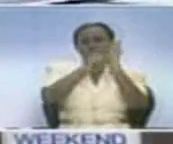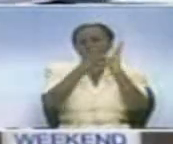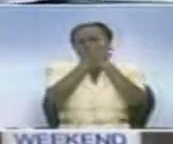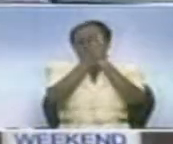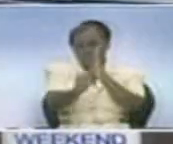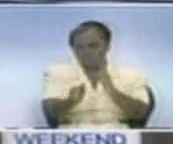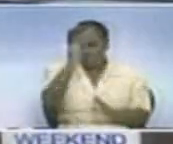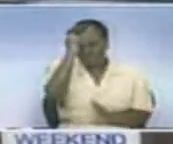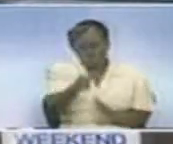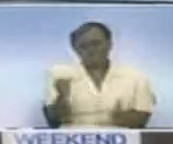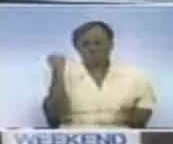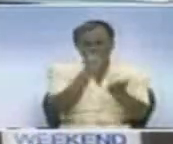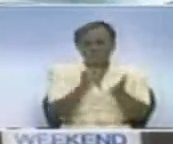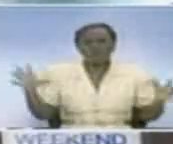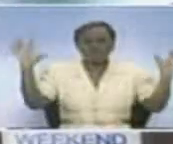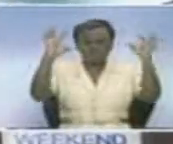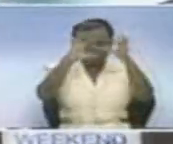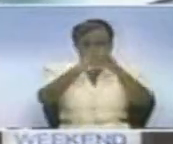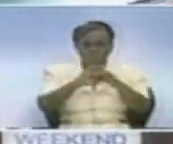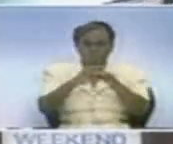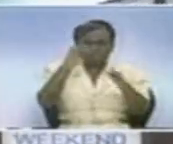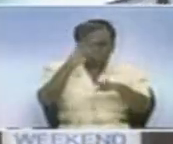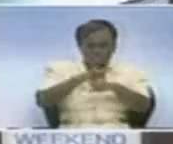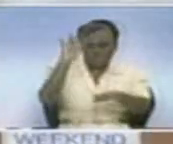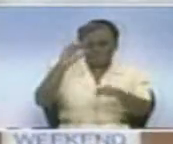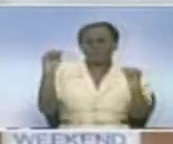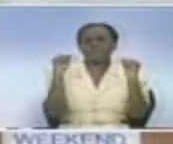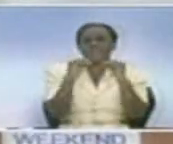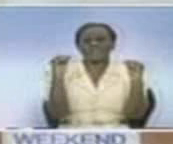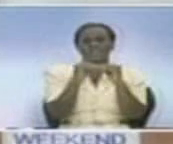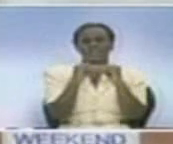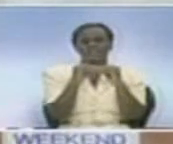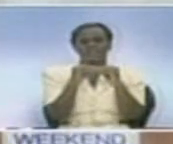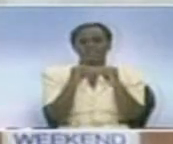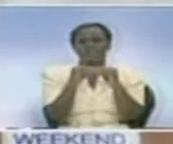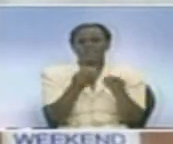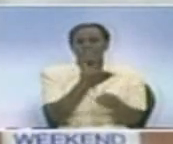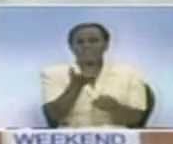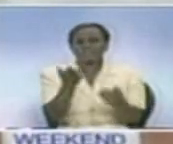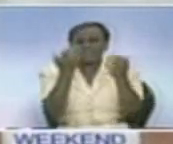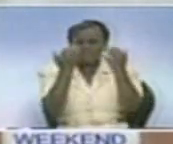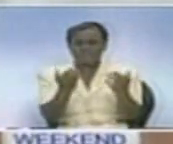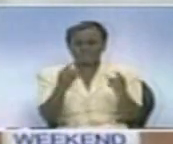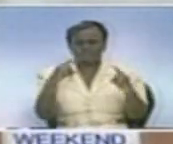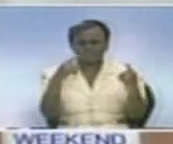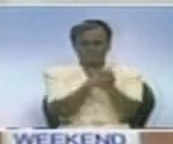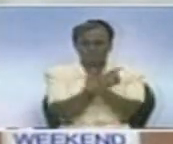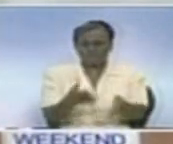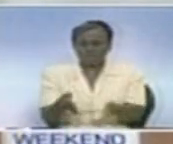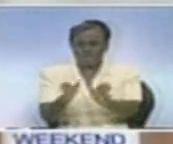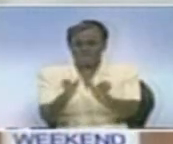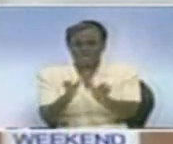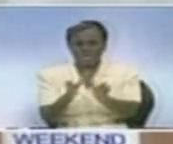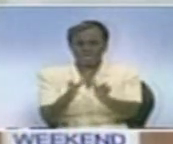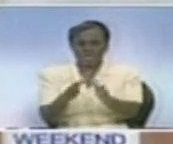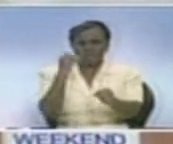judicial officers have joined them for a sensitization meeting. There should be a separate way of dealing